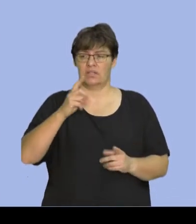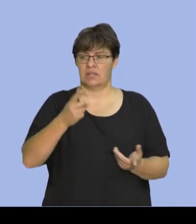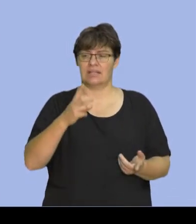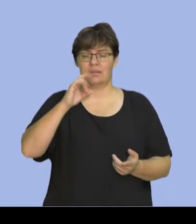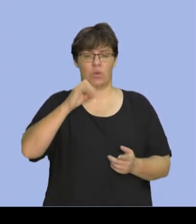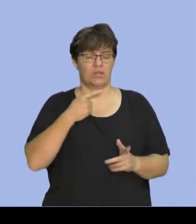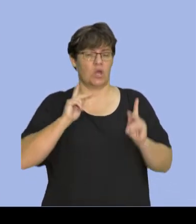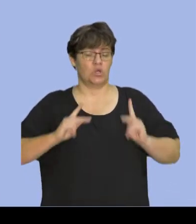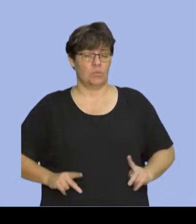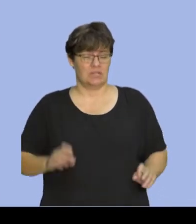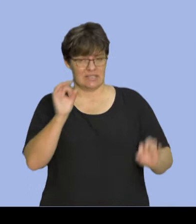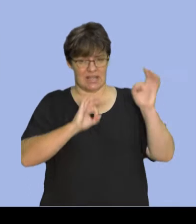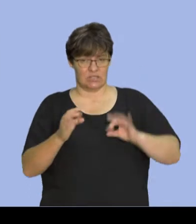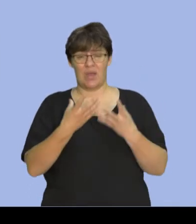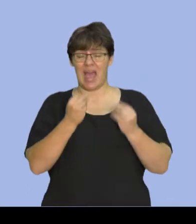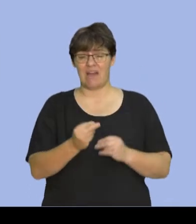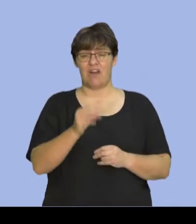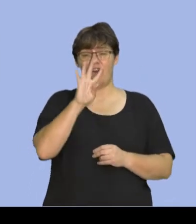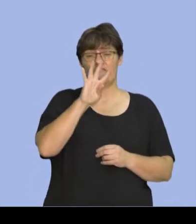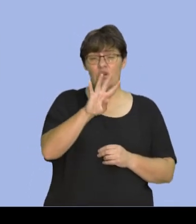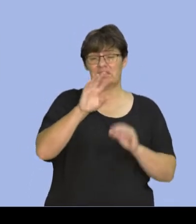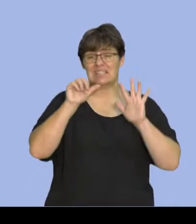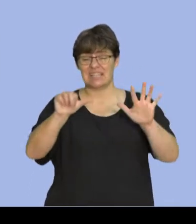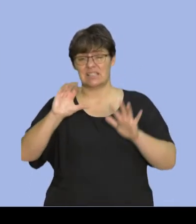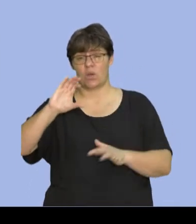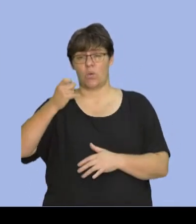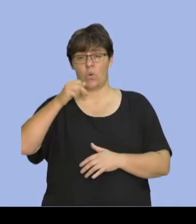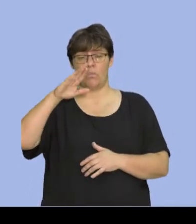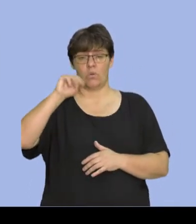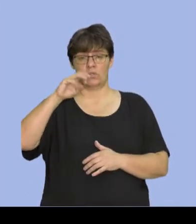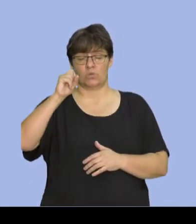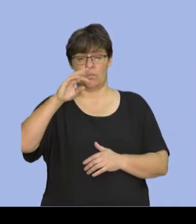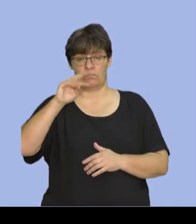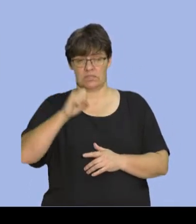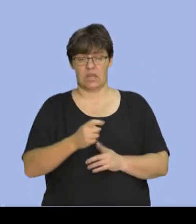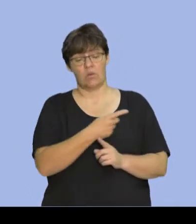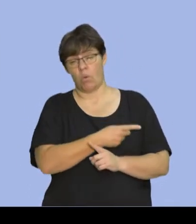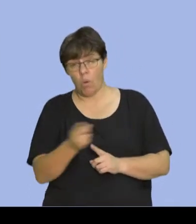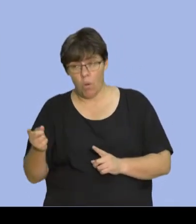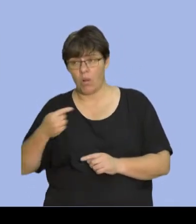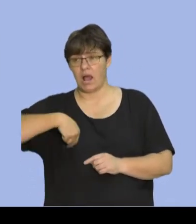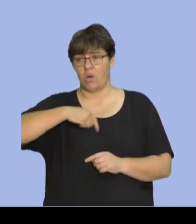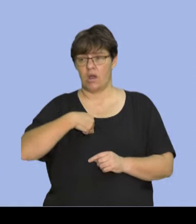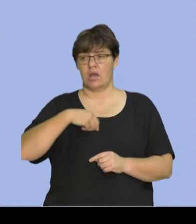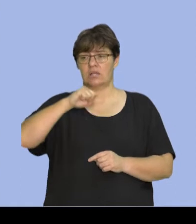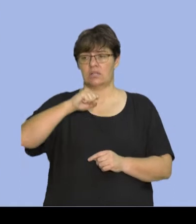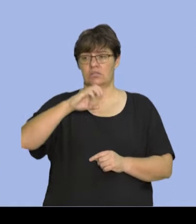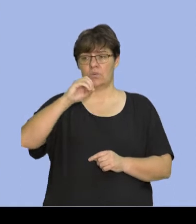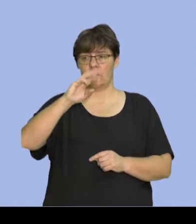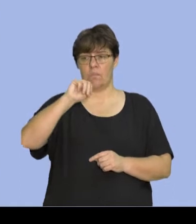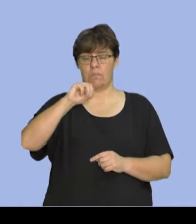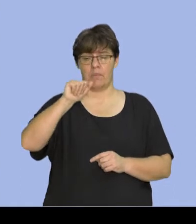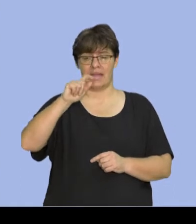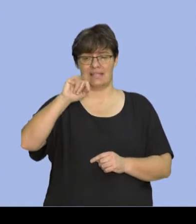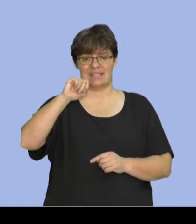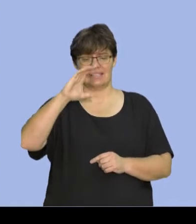got 46 chromosomes in all our somatic cells. So what do